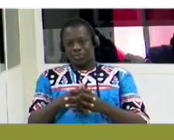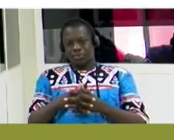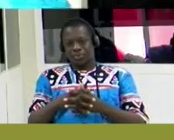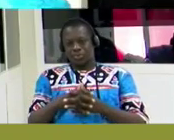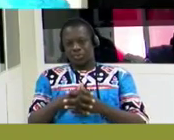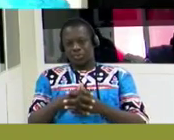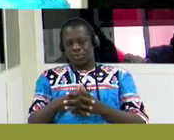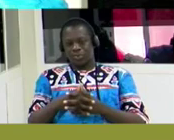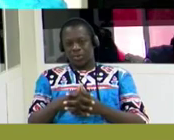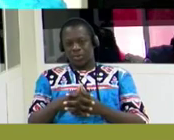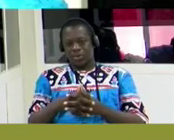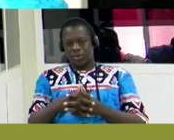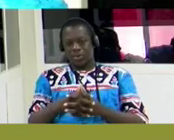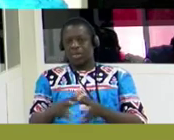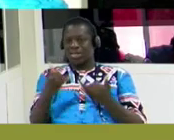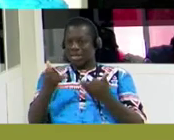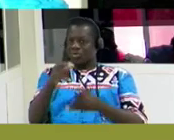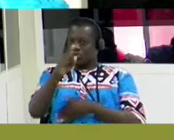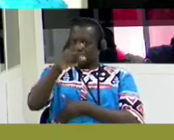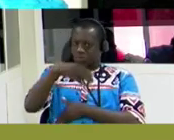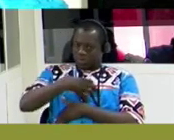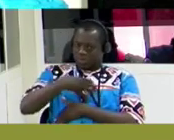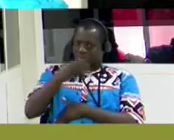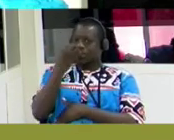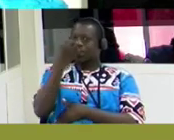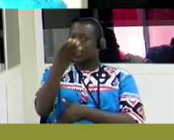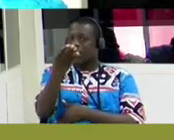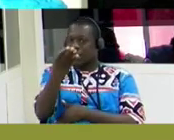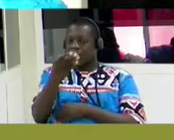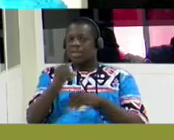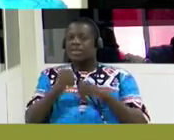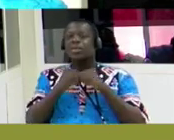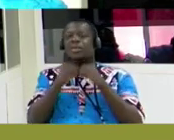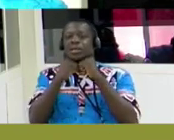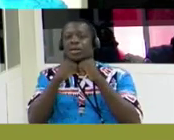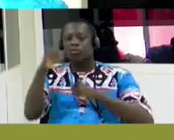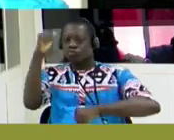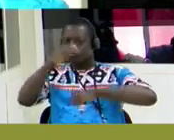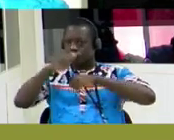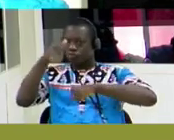So you're saying, therefore, that Sana was being tortured. Mm-hmm.